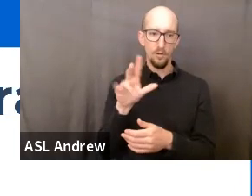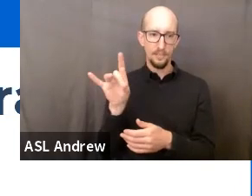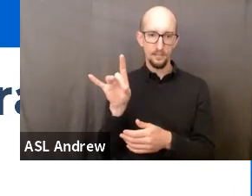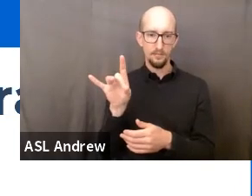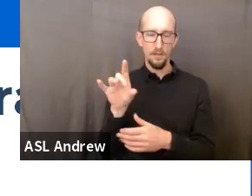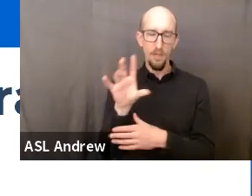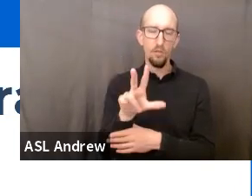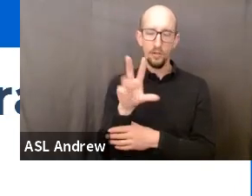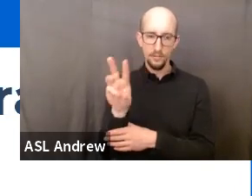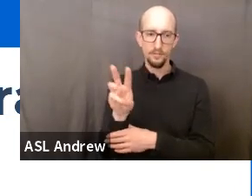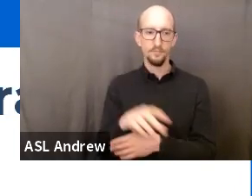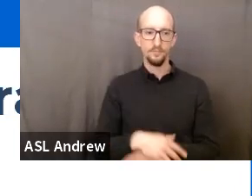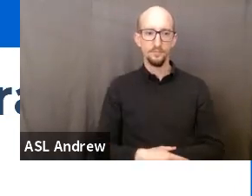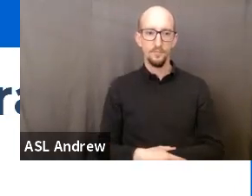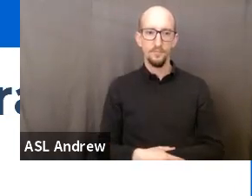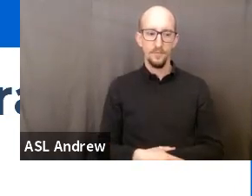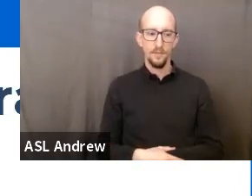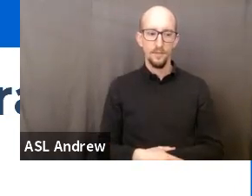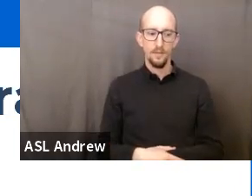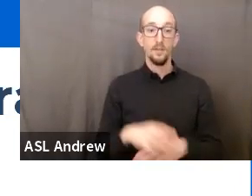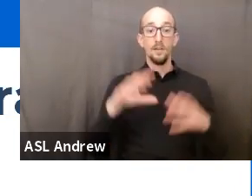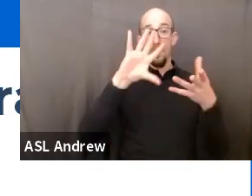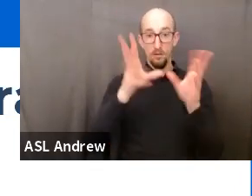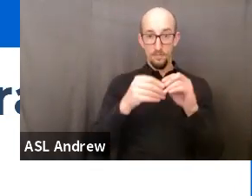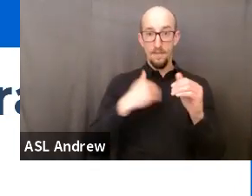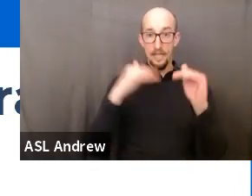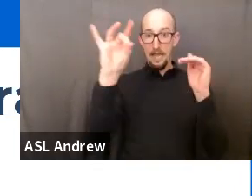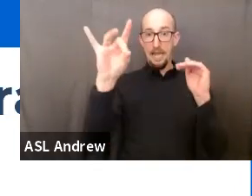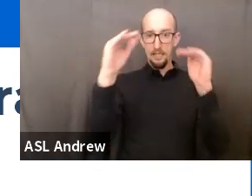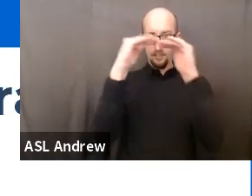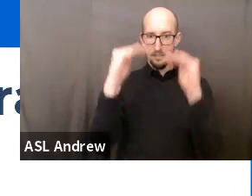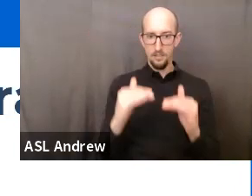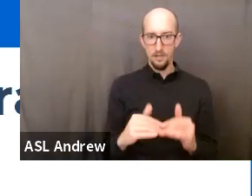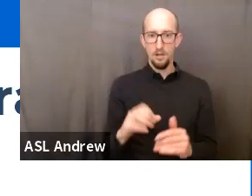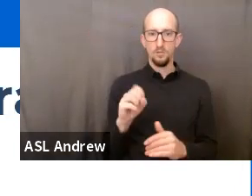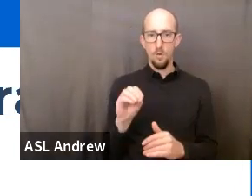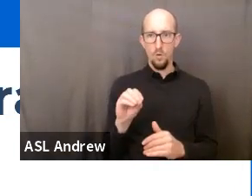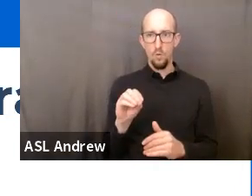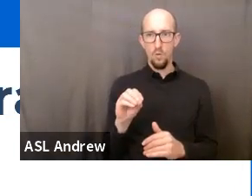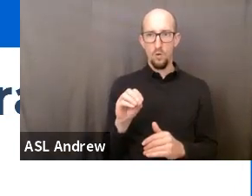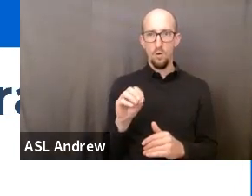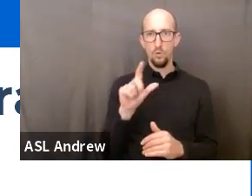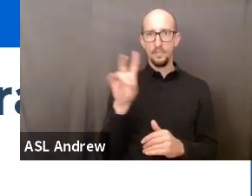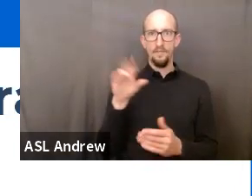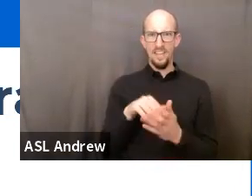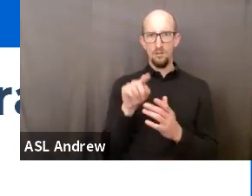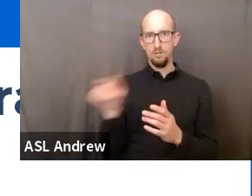And I said, there's 8 tiers. So what is 1/8 of that